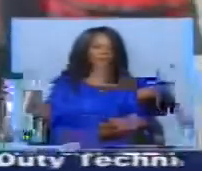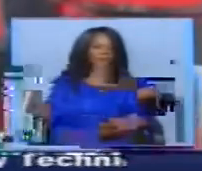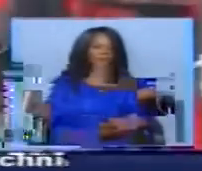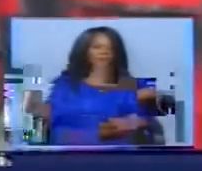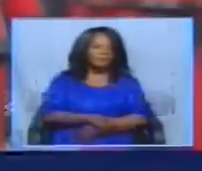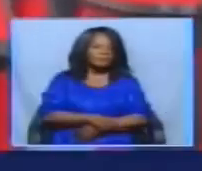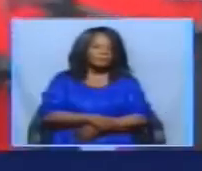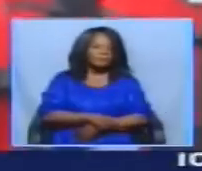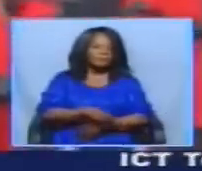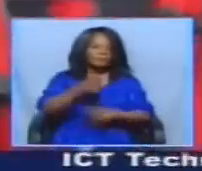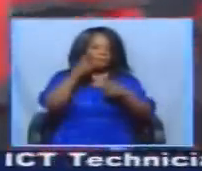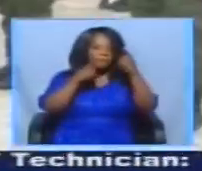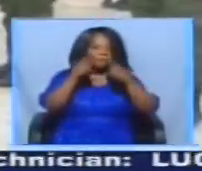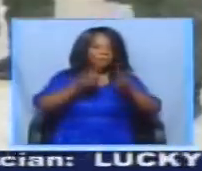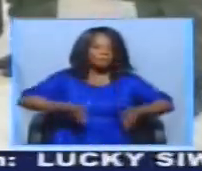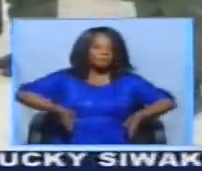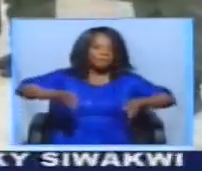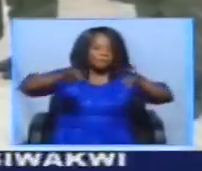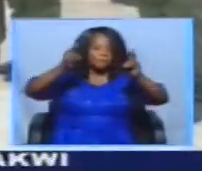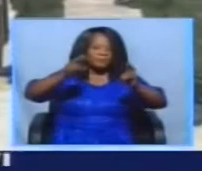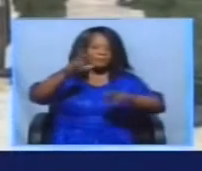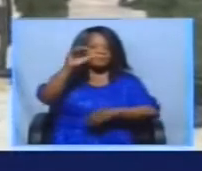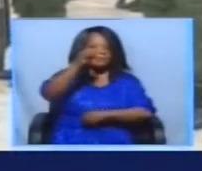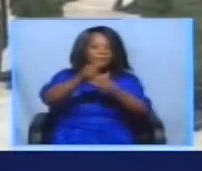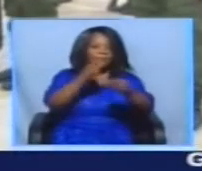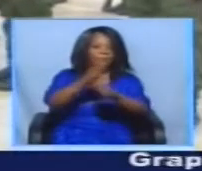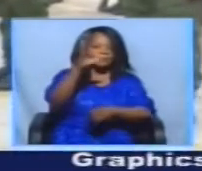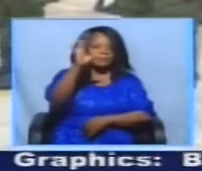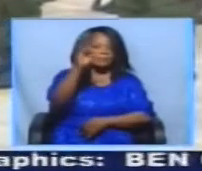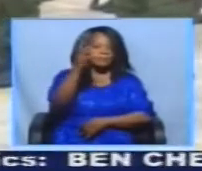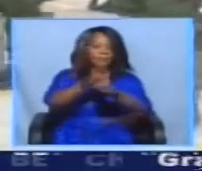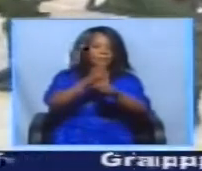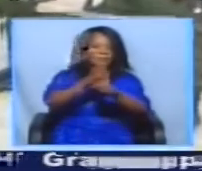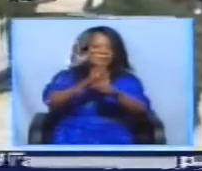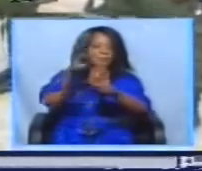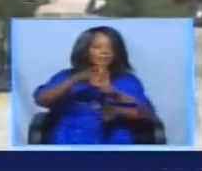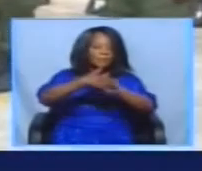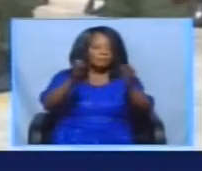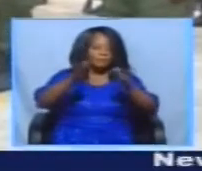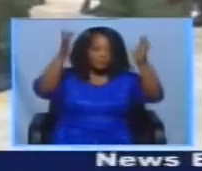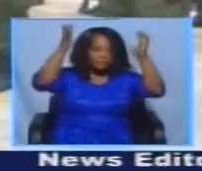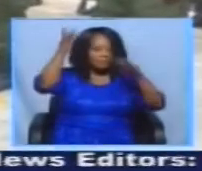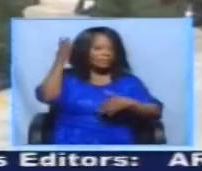And the criminal session of the High Court for the year 2017 has opened with a colorful ceremony.